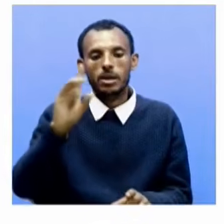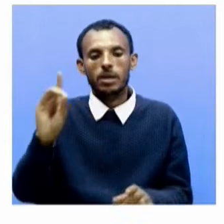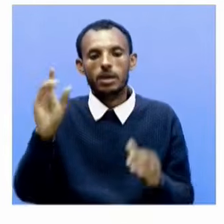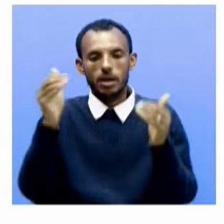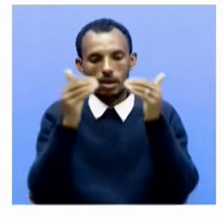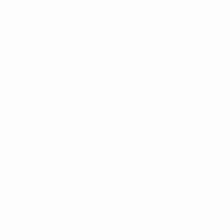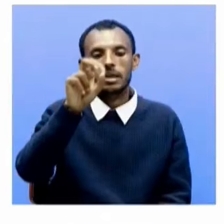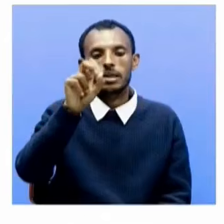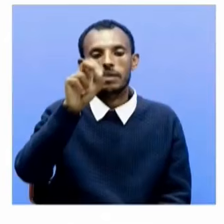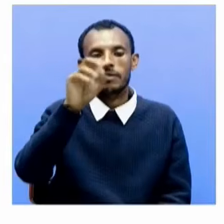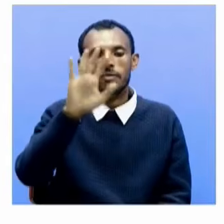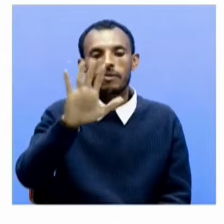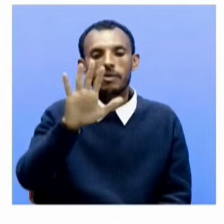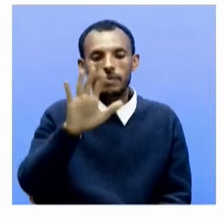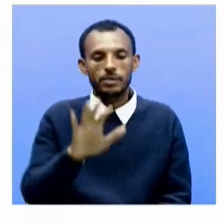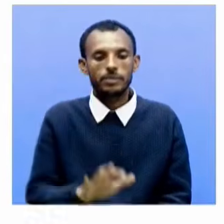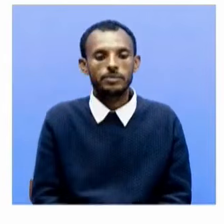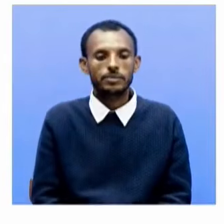is